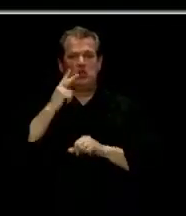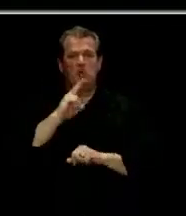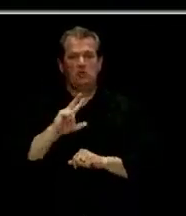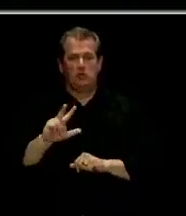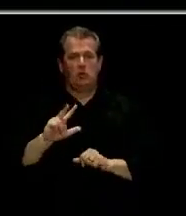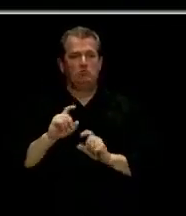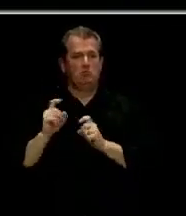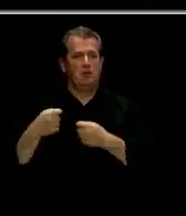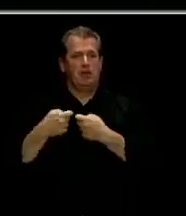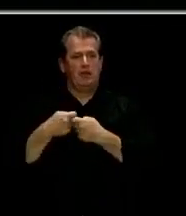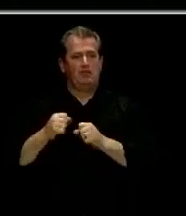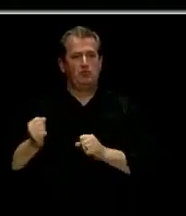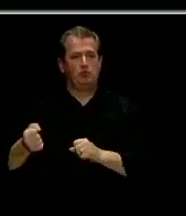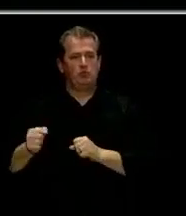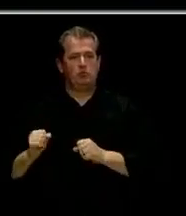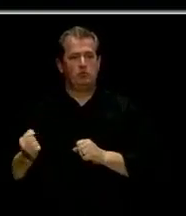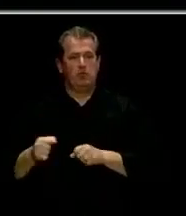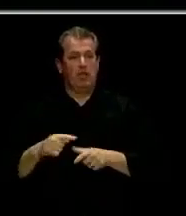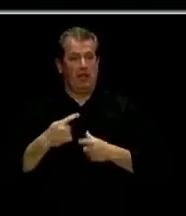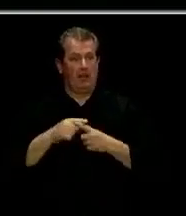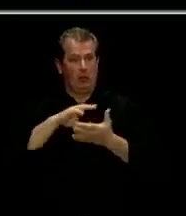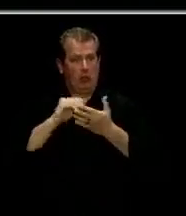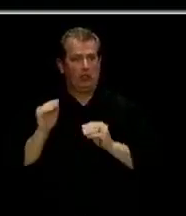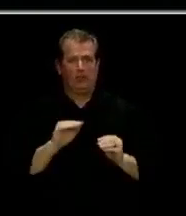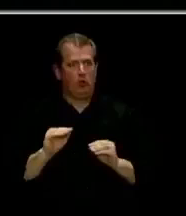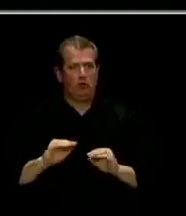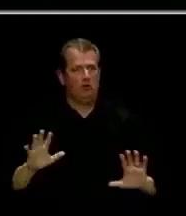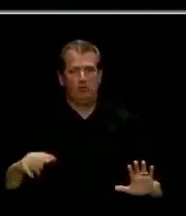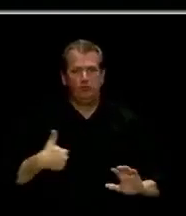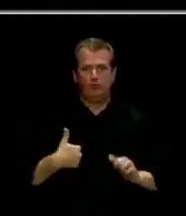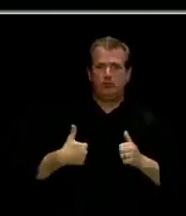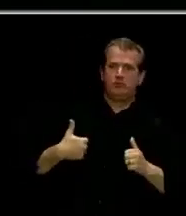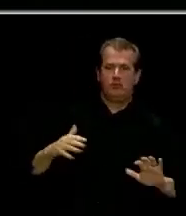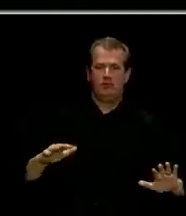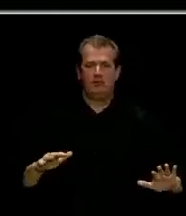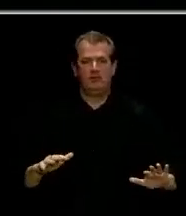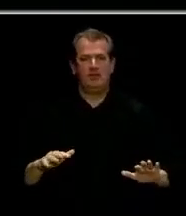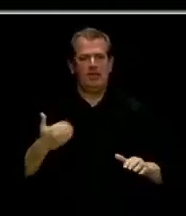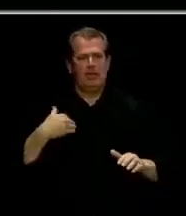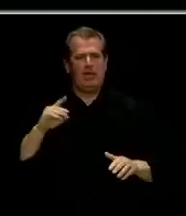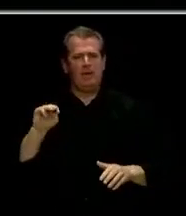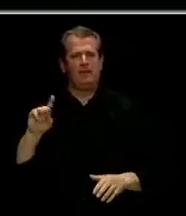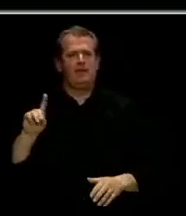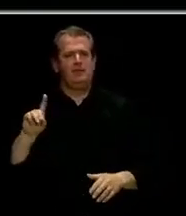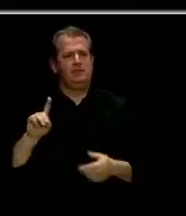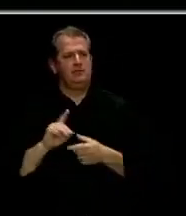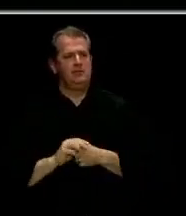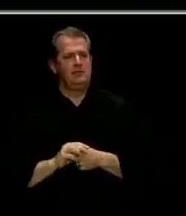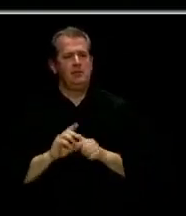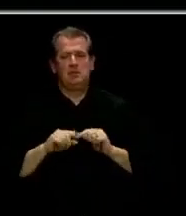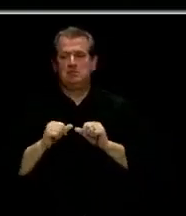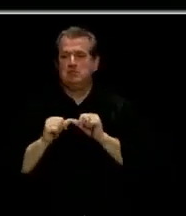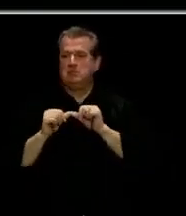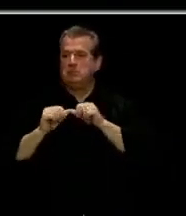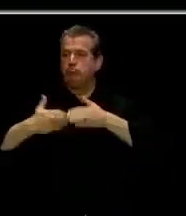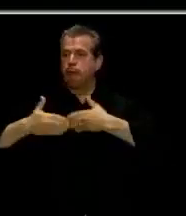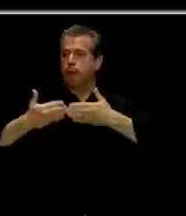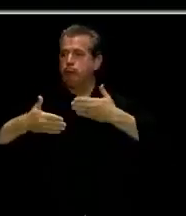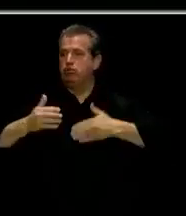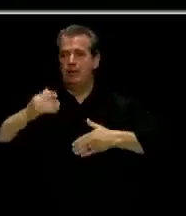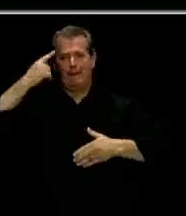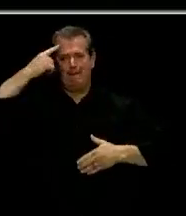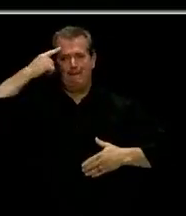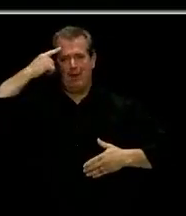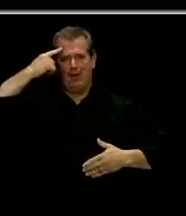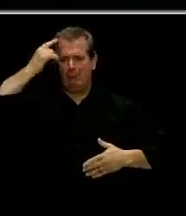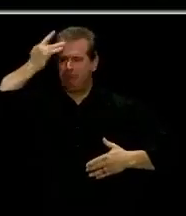electric wheelchair, and then we learned to get out of his way, all right, in that electric wheelchair. He had muscular dystrophy, and he went on, and he was great. He's brilliant. His